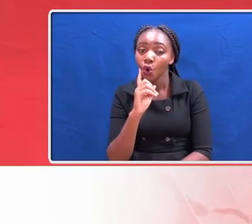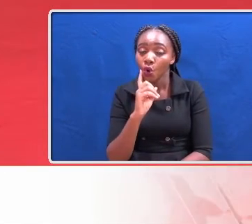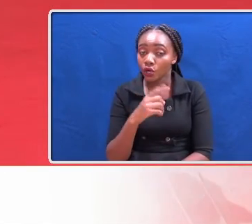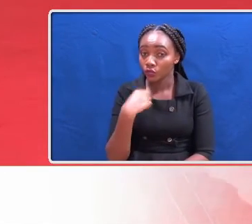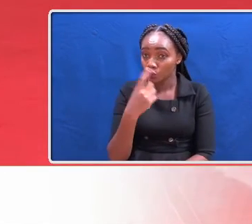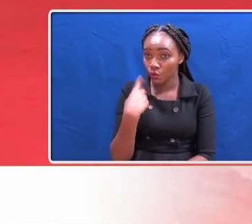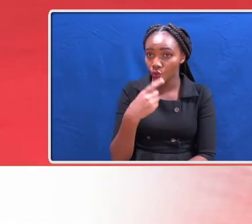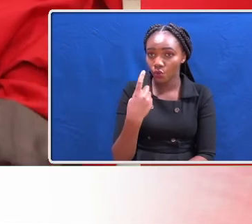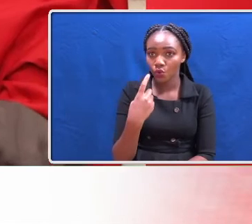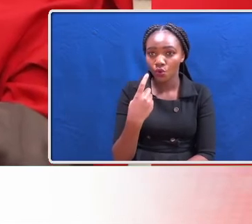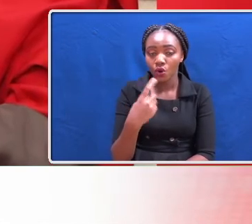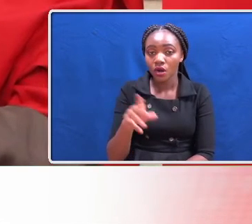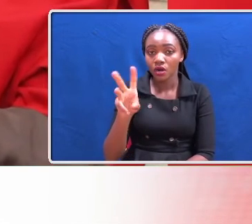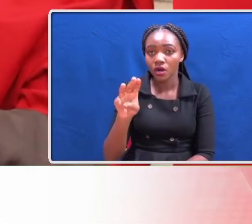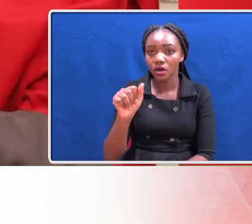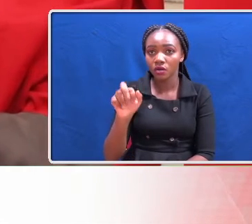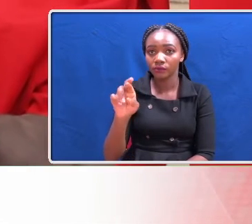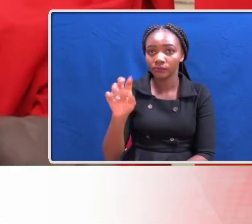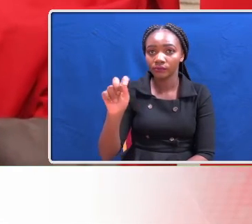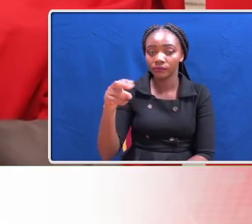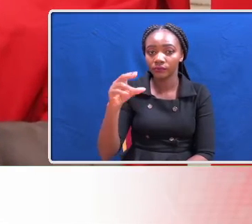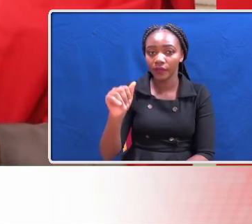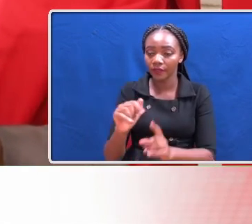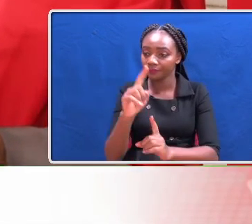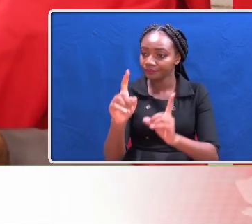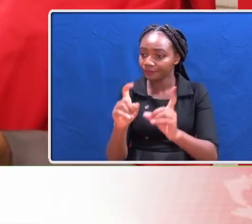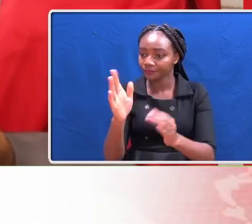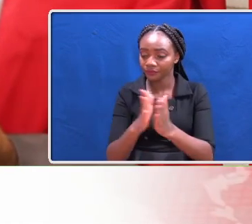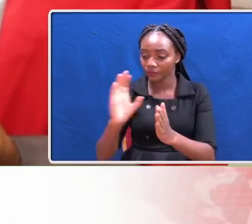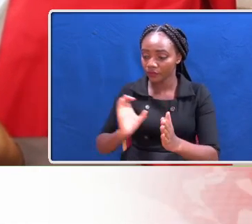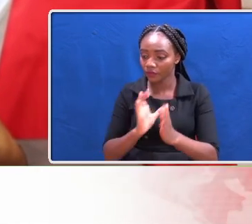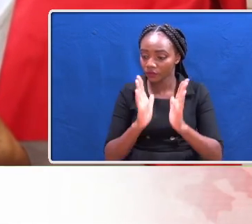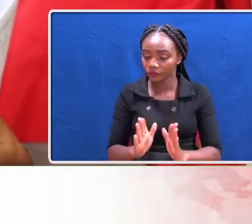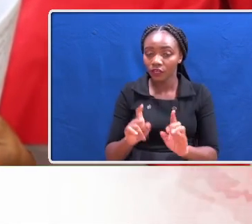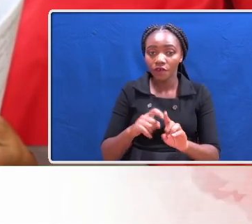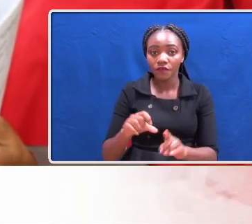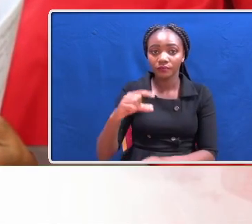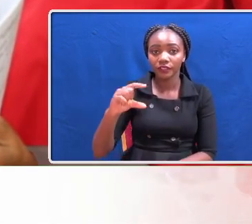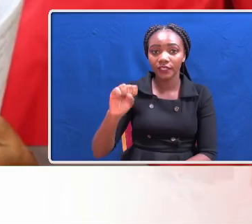wa mahakama ya rufaa Martha Koome kuhojiwa na makamishna wa tume hiyo ya